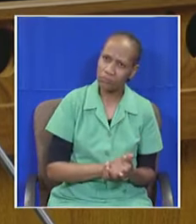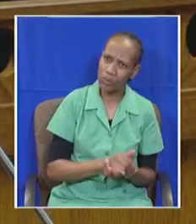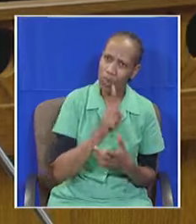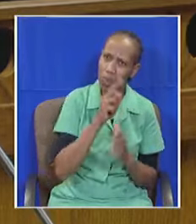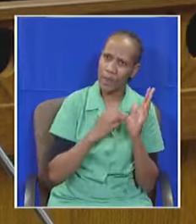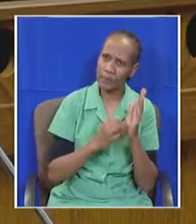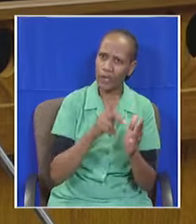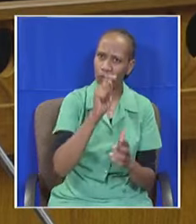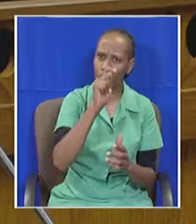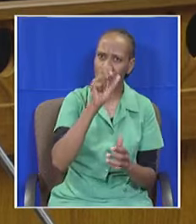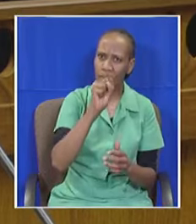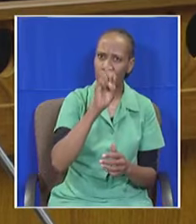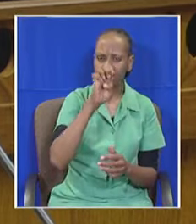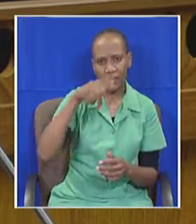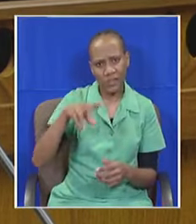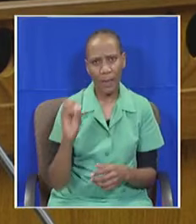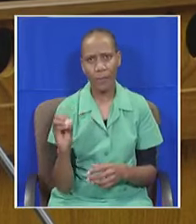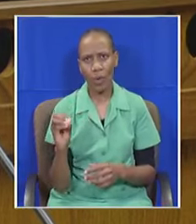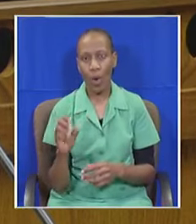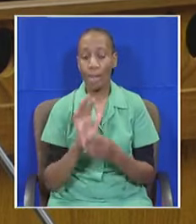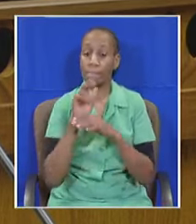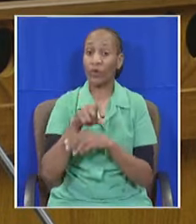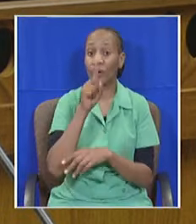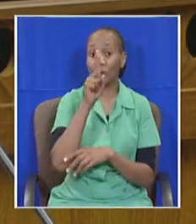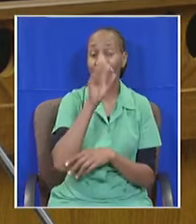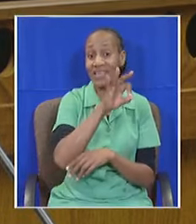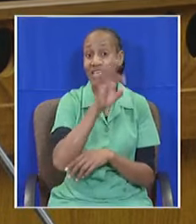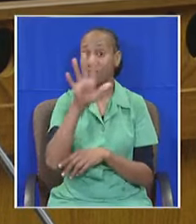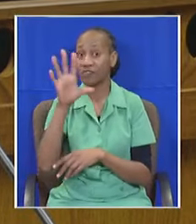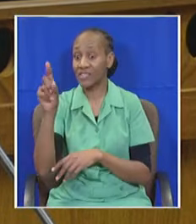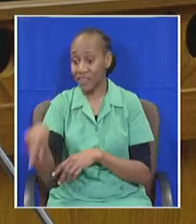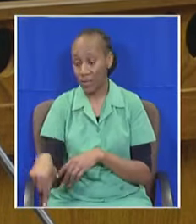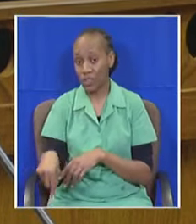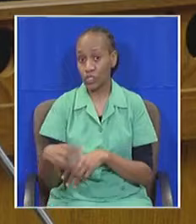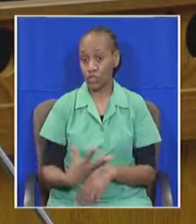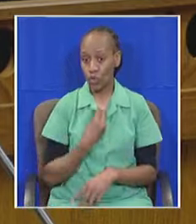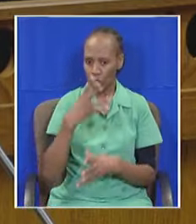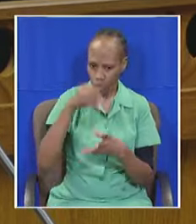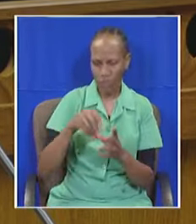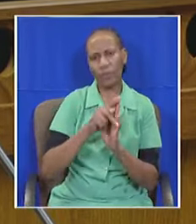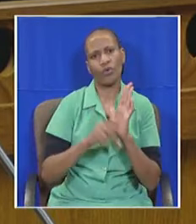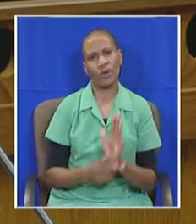In Gauteng. Now, more than 350,000 young people already have gone through this project. But